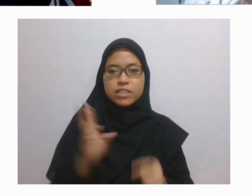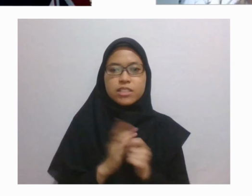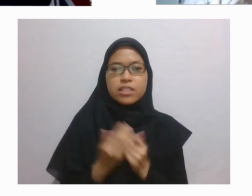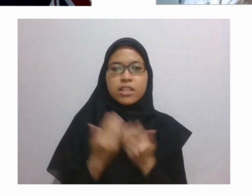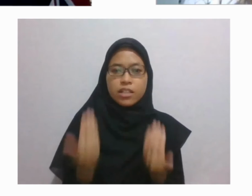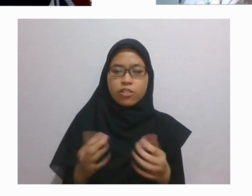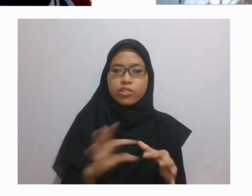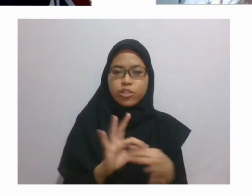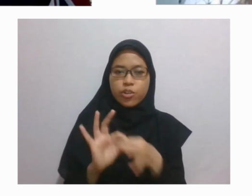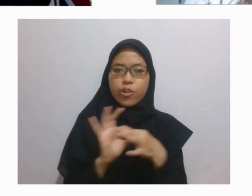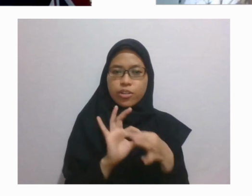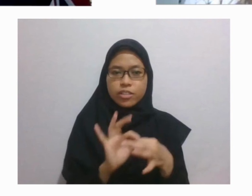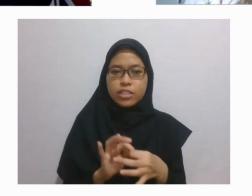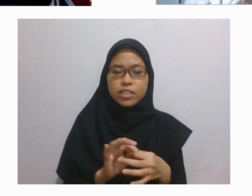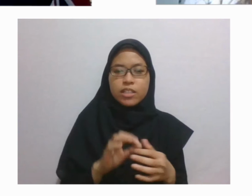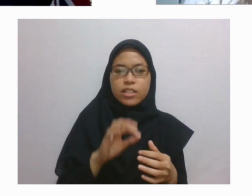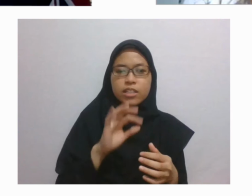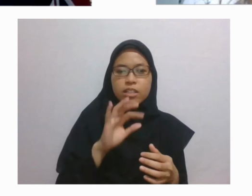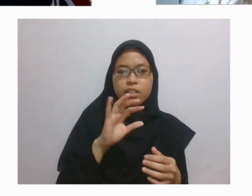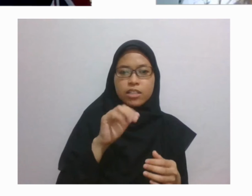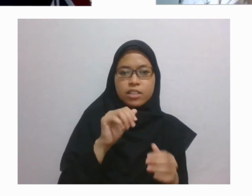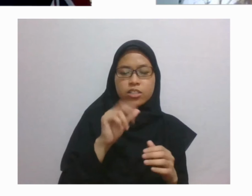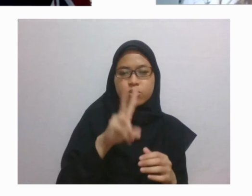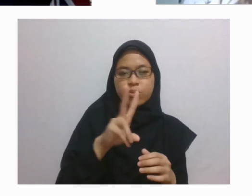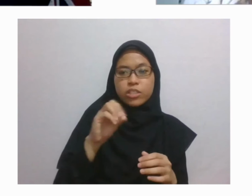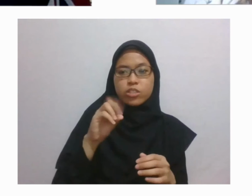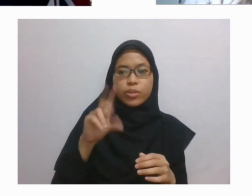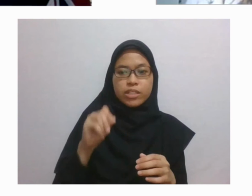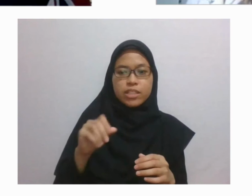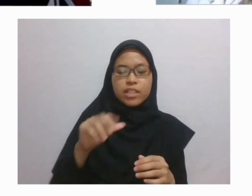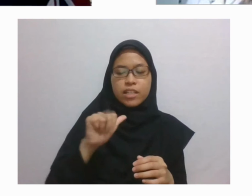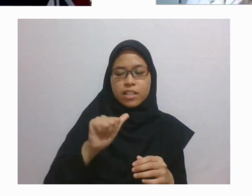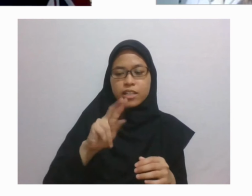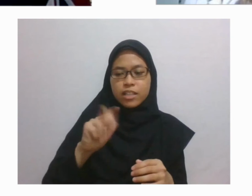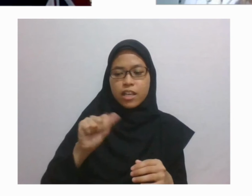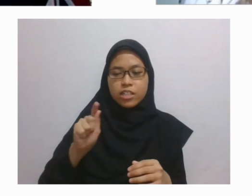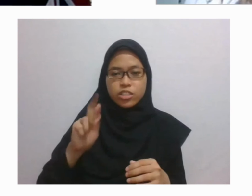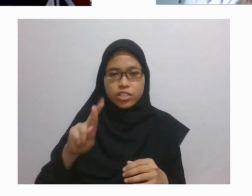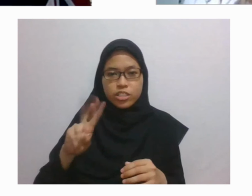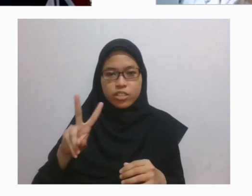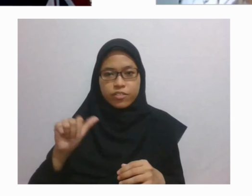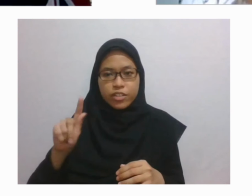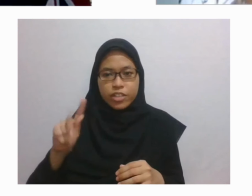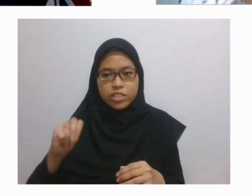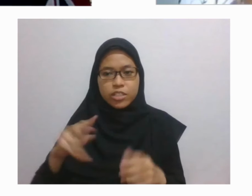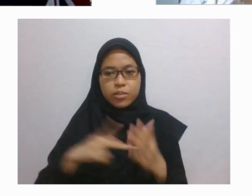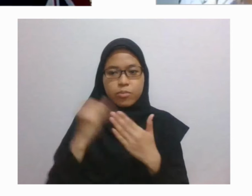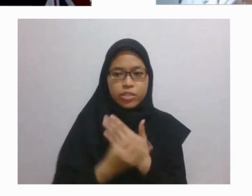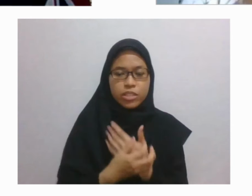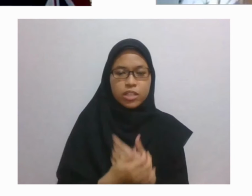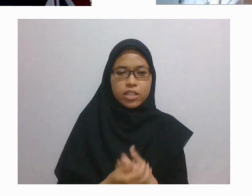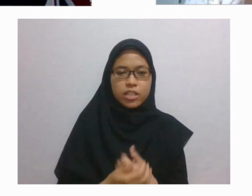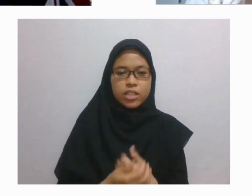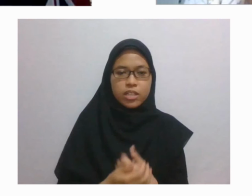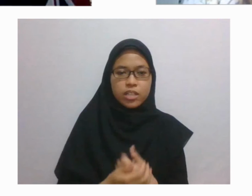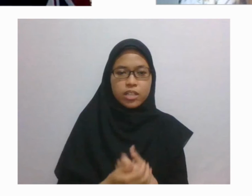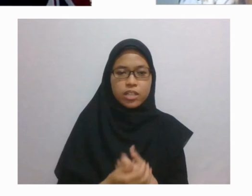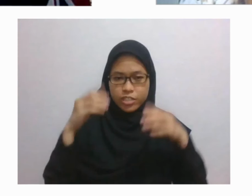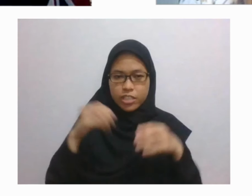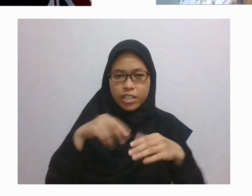the H2020 NATURVATION project, examining the role of urban innovation with nature-based solutions for